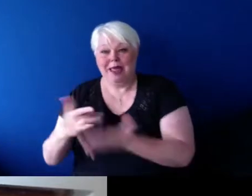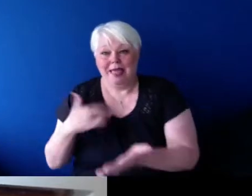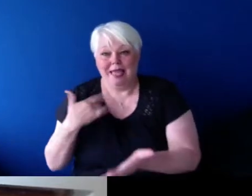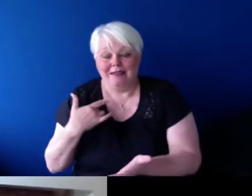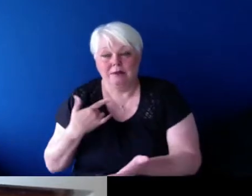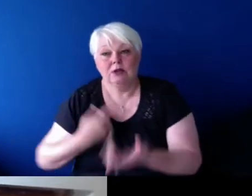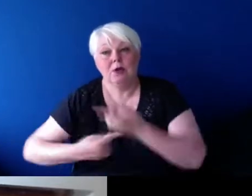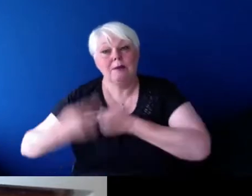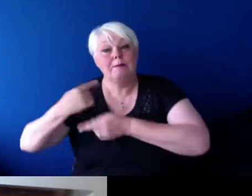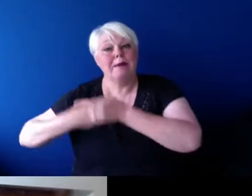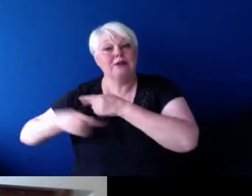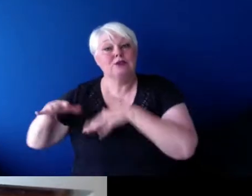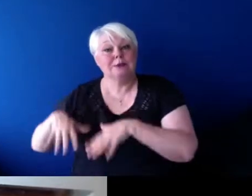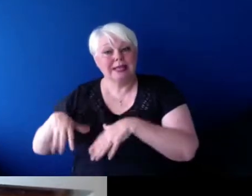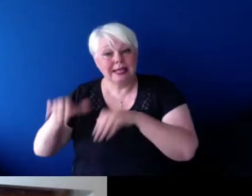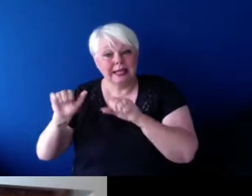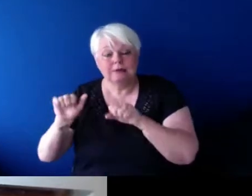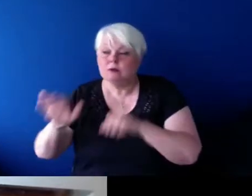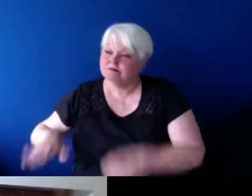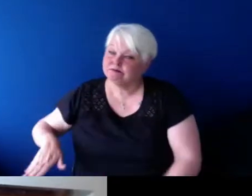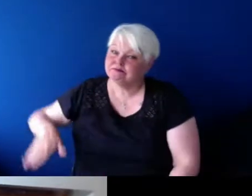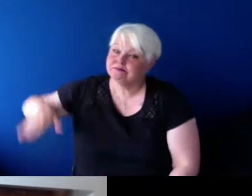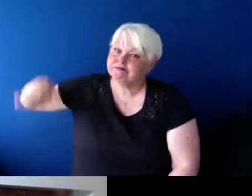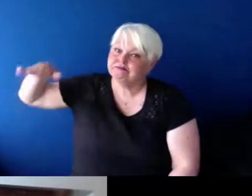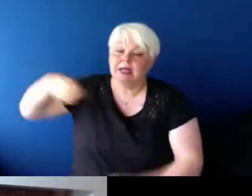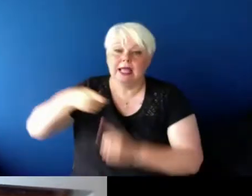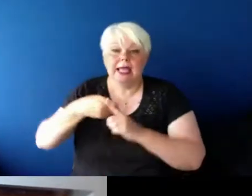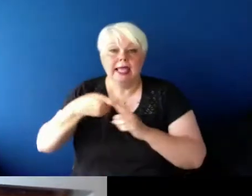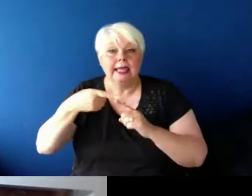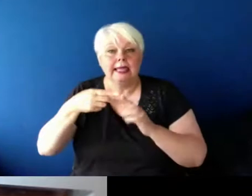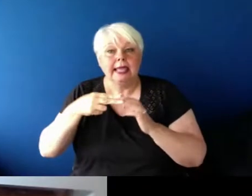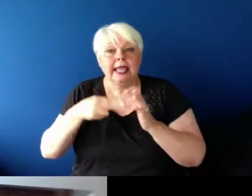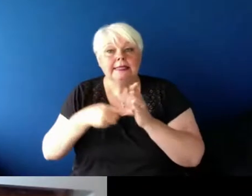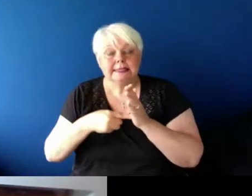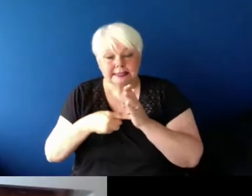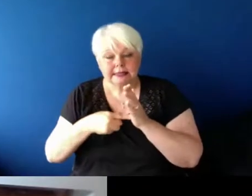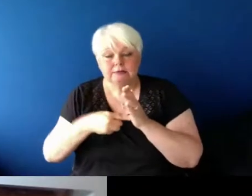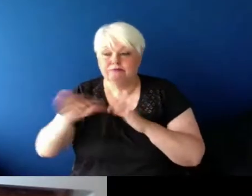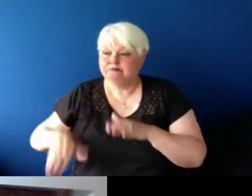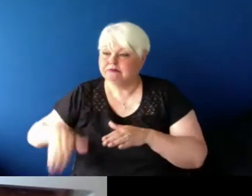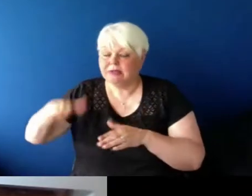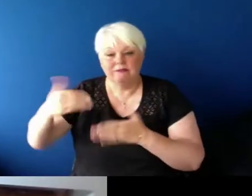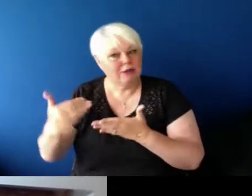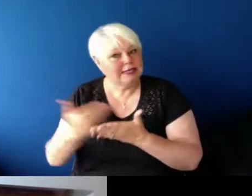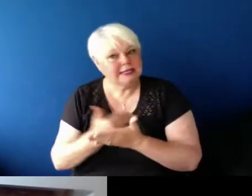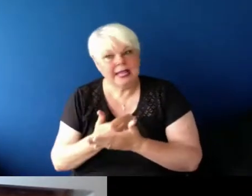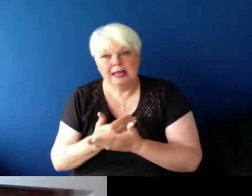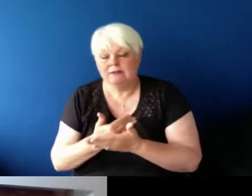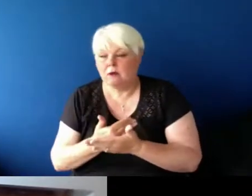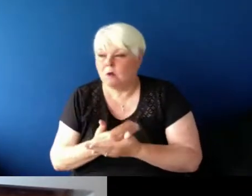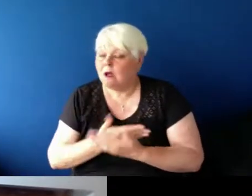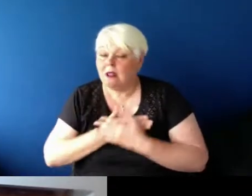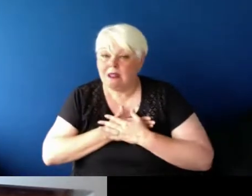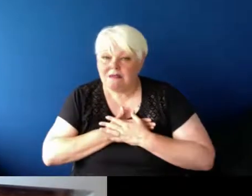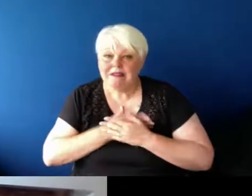beginning. I grew up in Kent. I grew up in a very safe, secure family